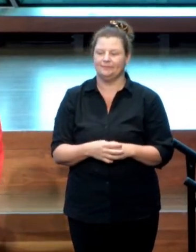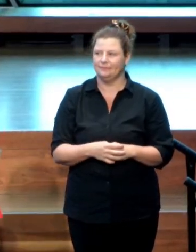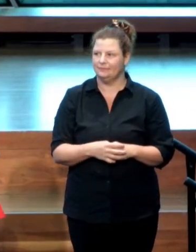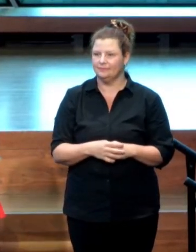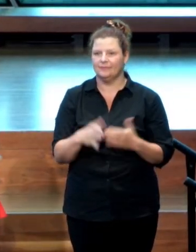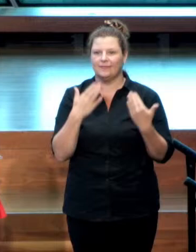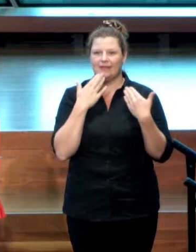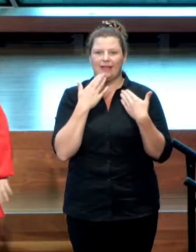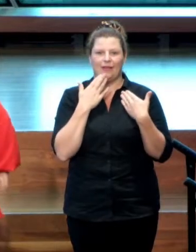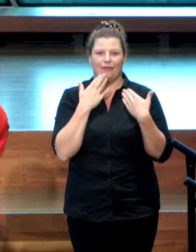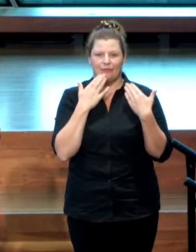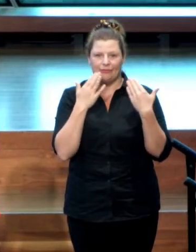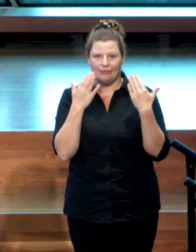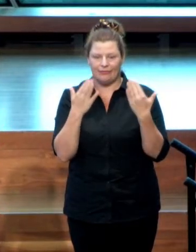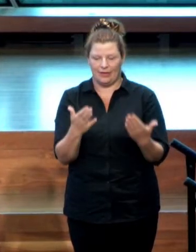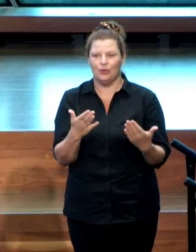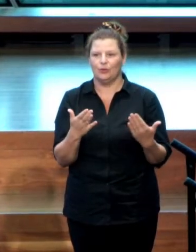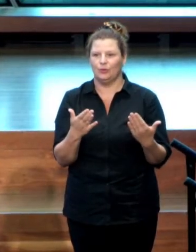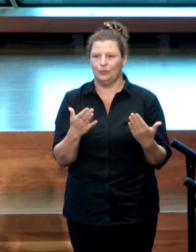Thank you so much.